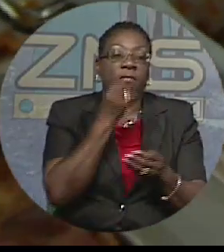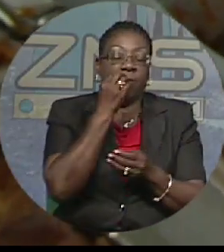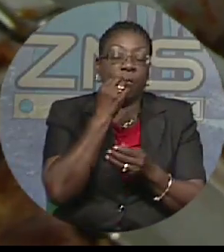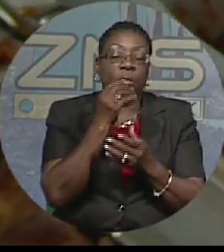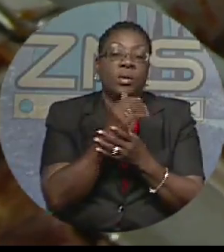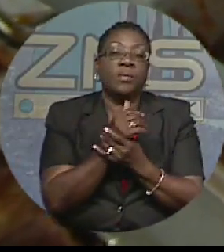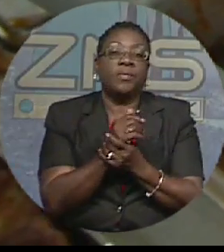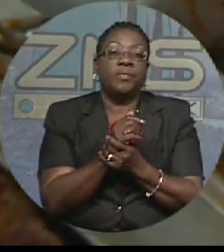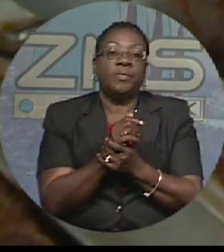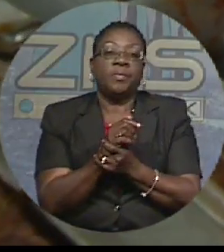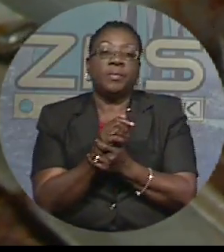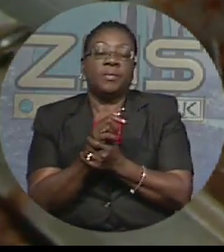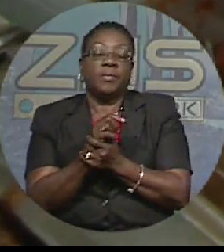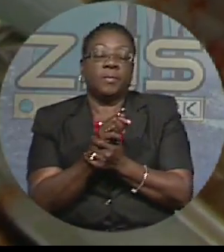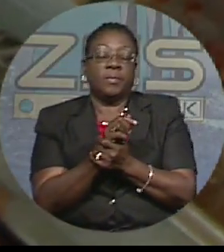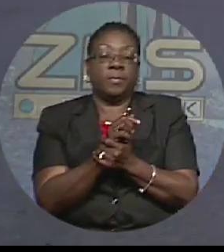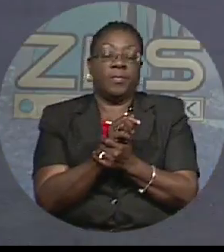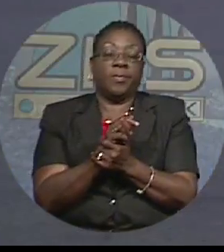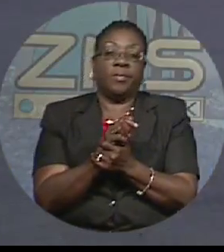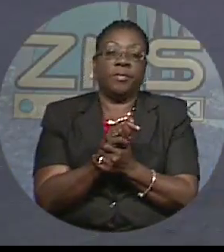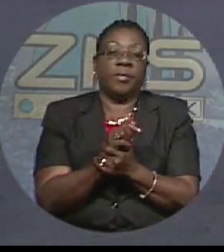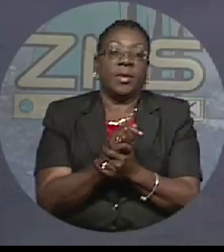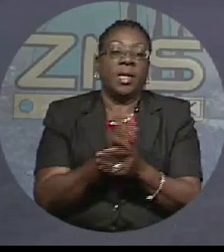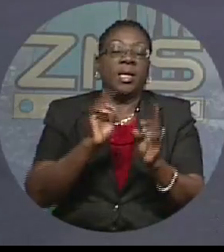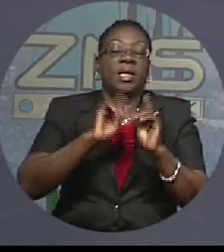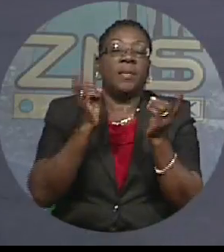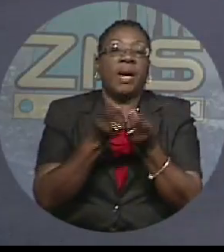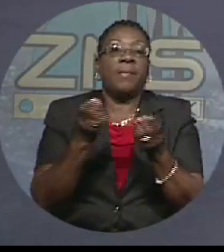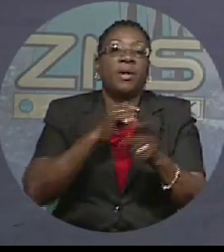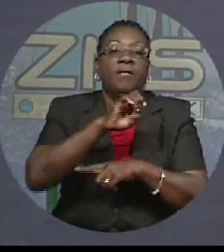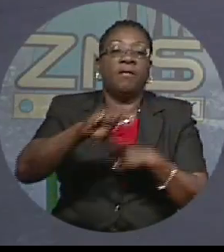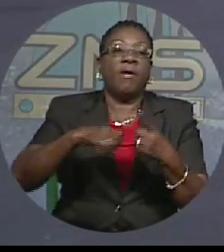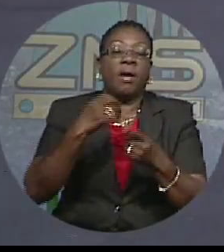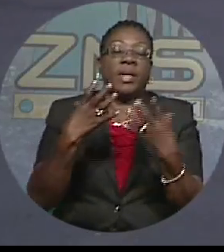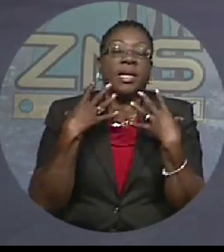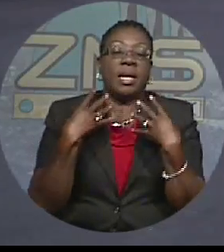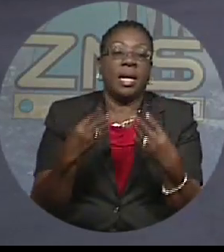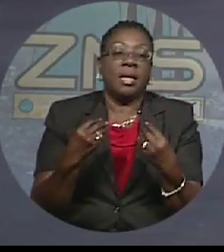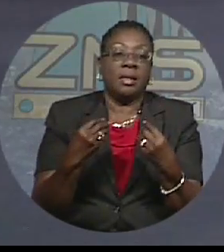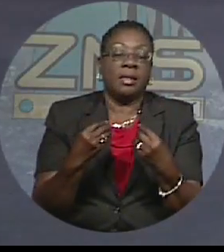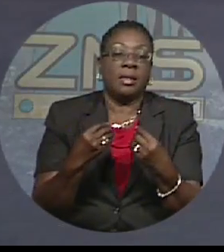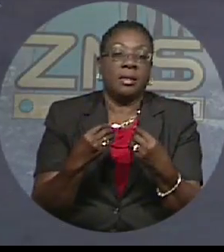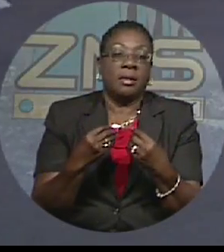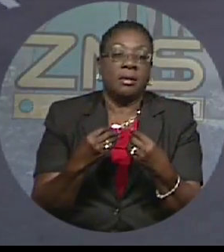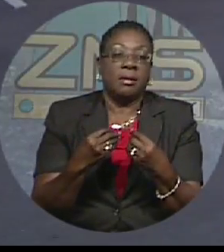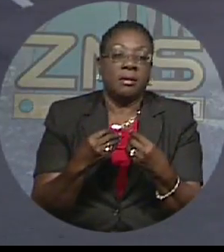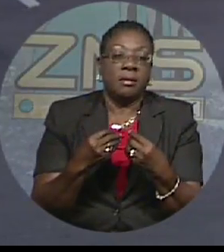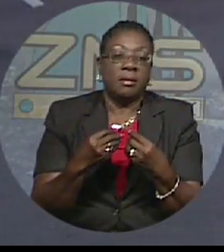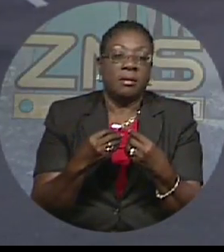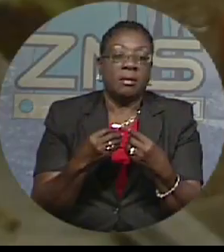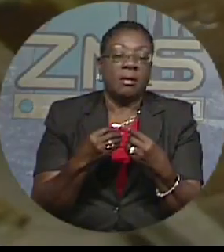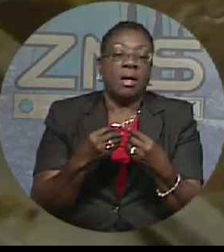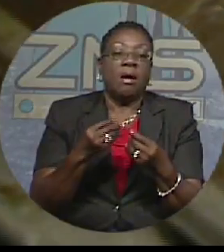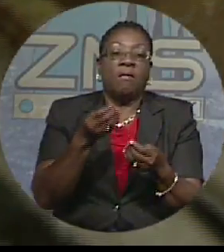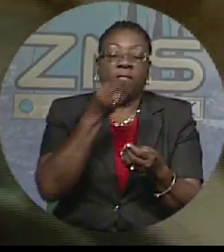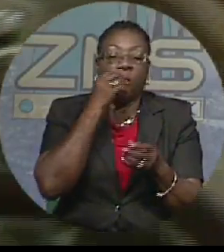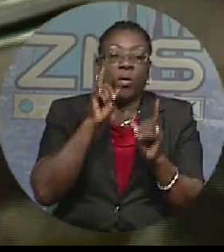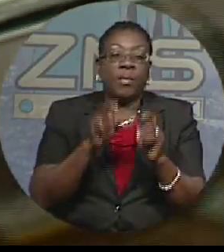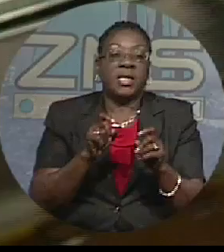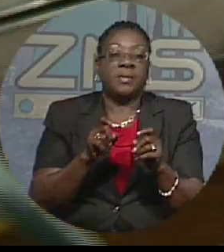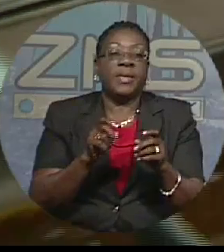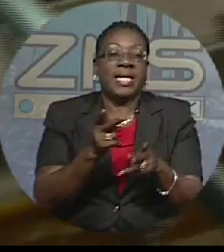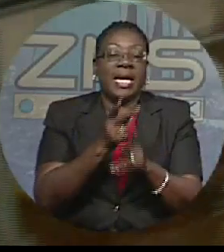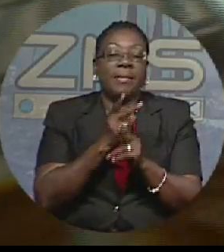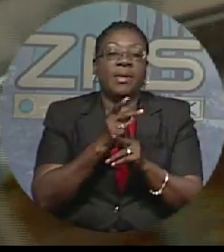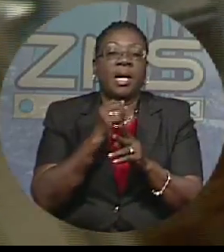proper storage of cooked food. Department of Environmental Health Inspector Sally Ann Chisholm says food must be kept out of the